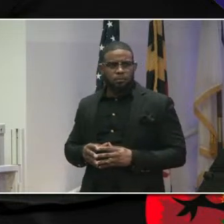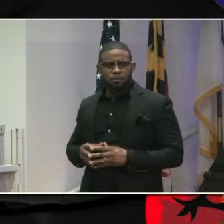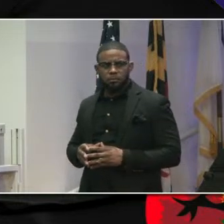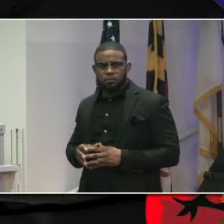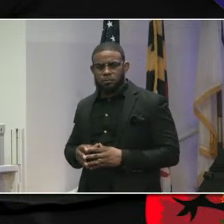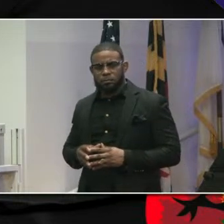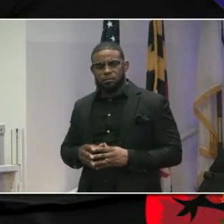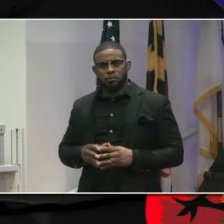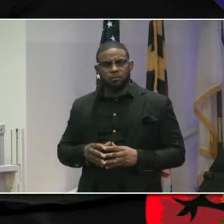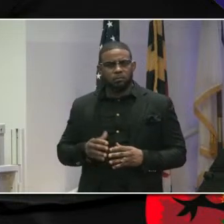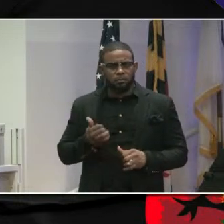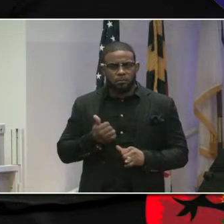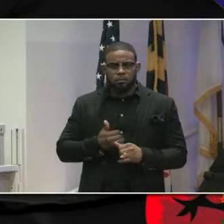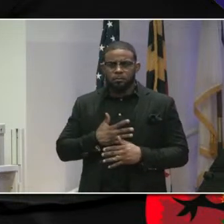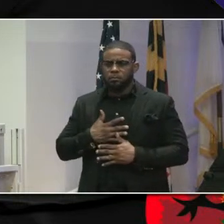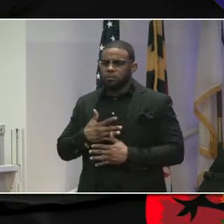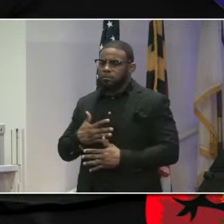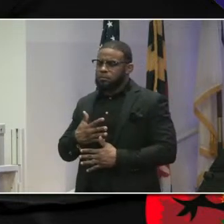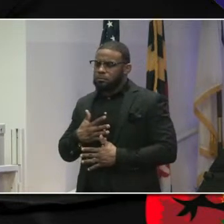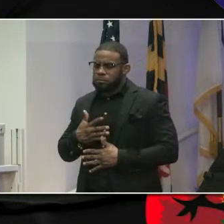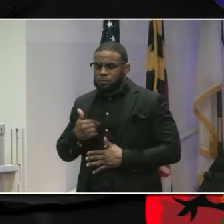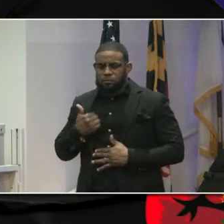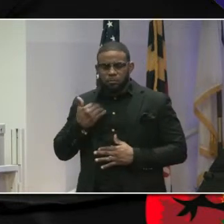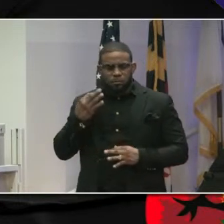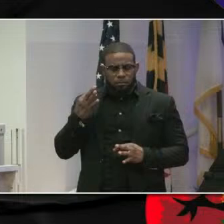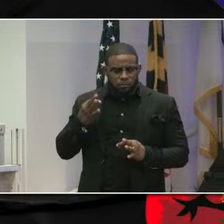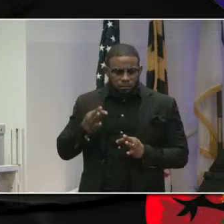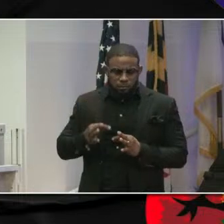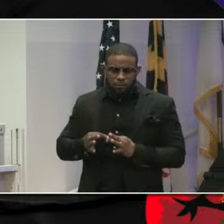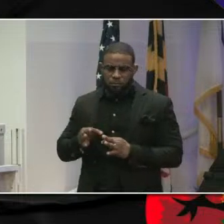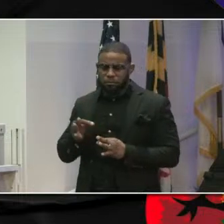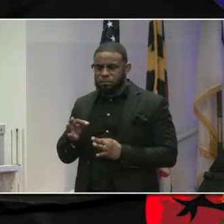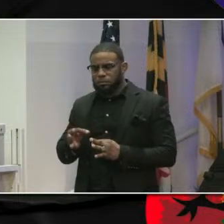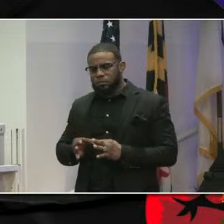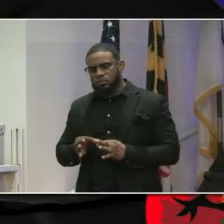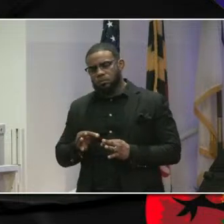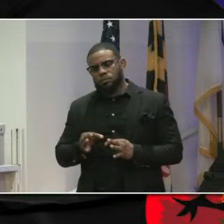for this one person beforehand. She's gonna go now.